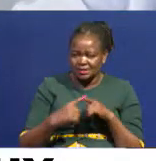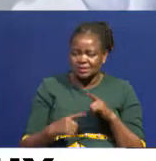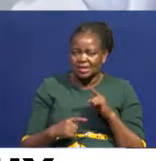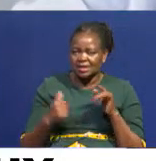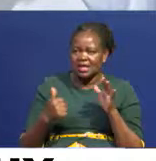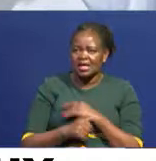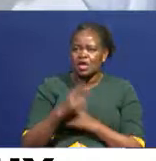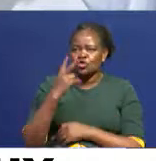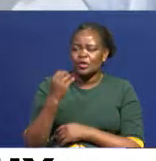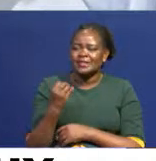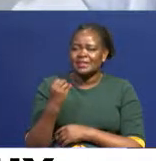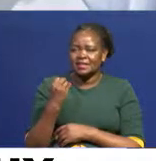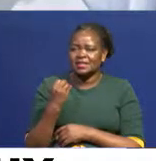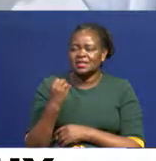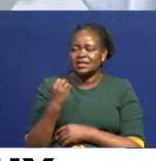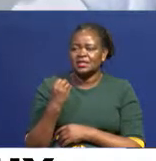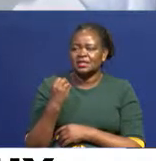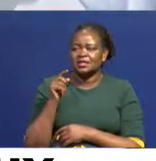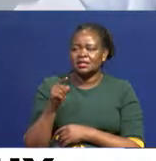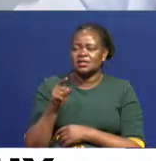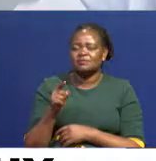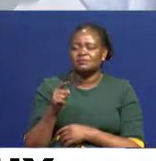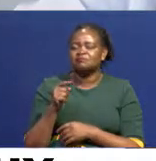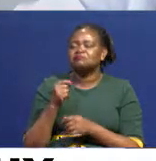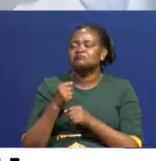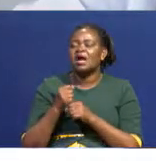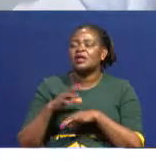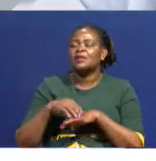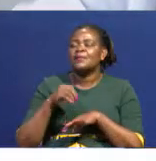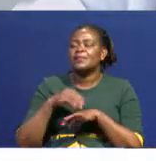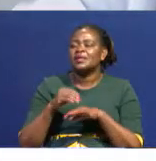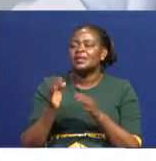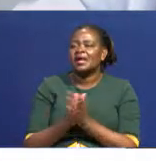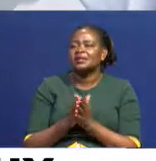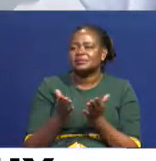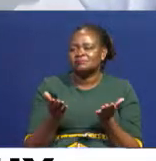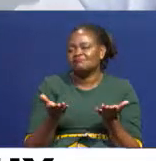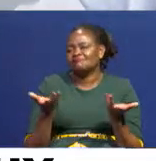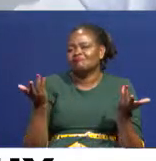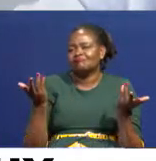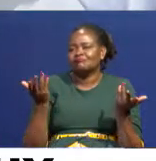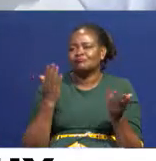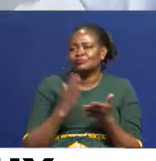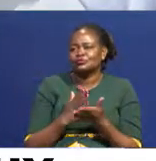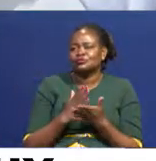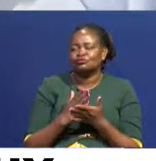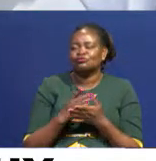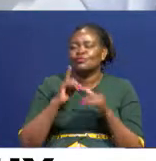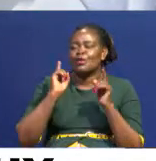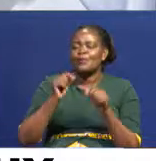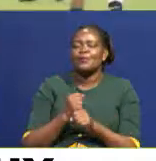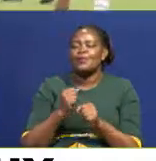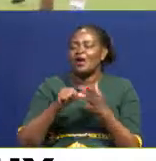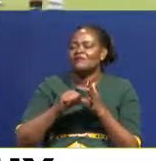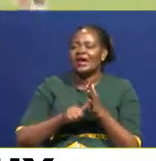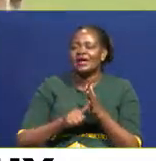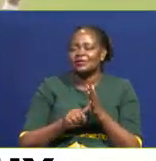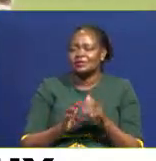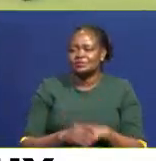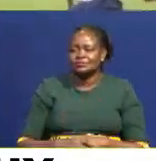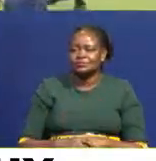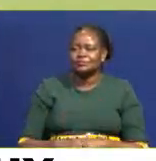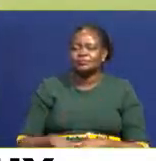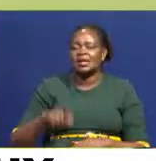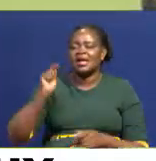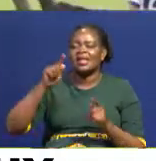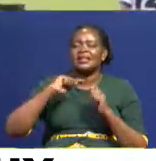Under-20 Trophy this year is being held in Spain. So it is up to us to put our best foot forward. The